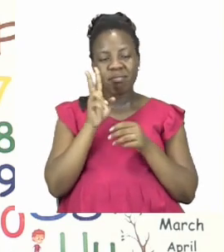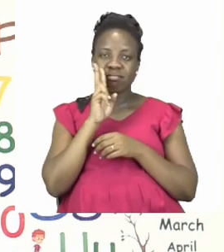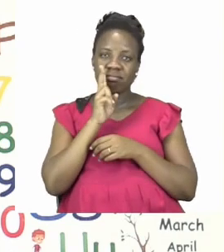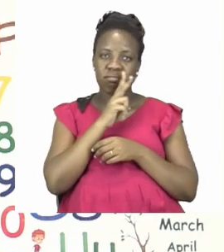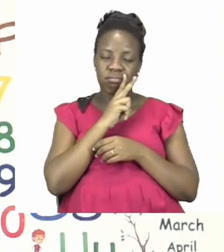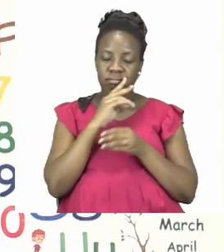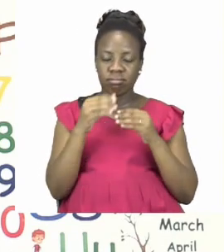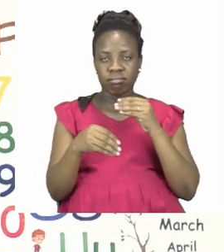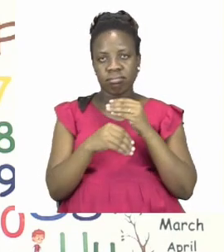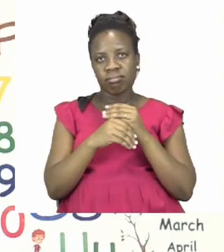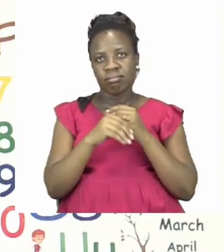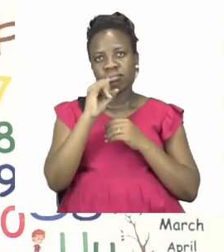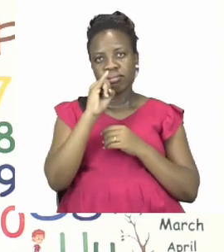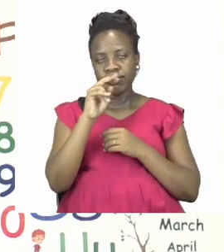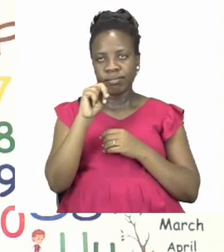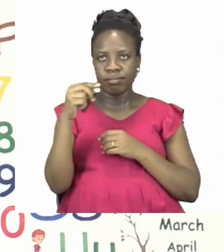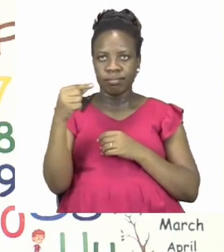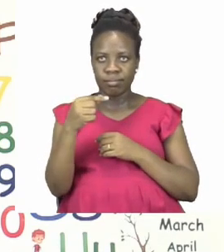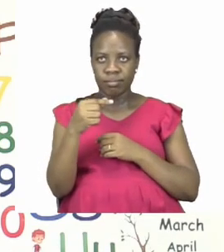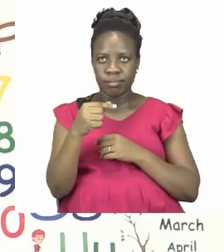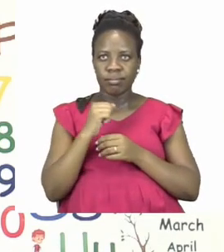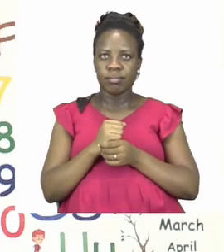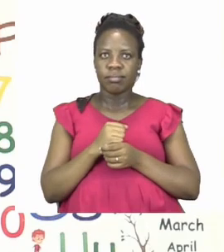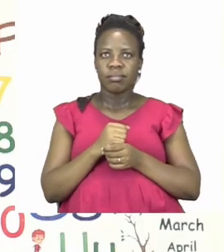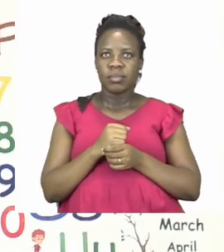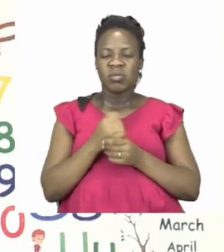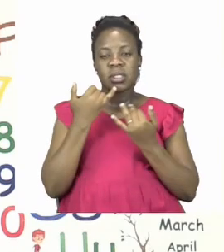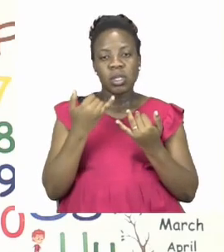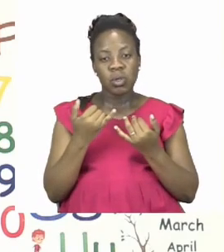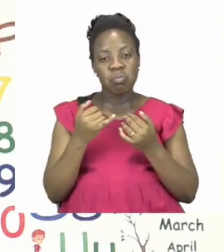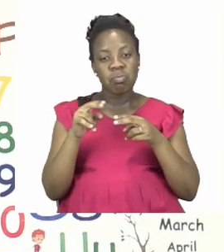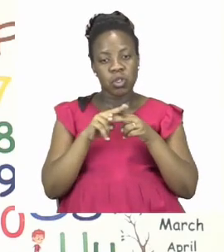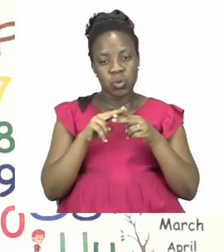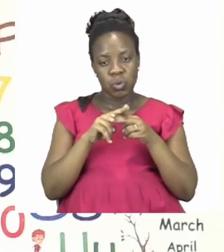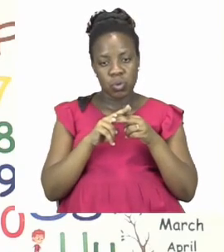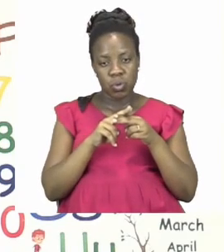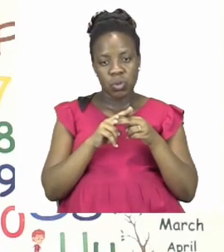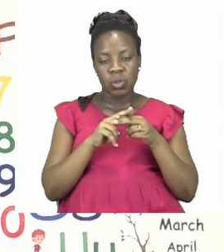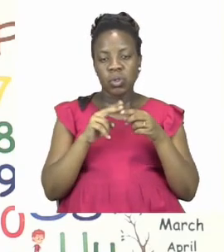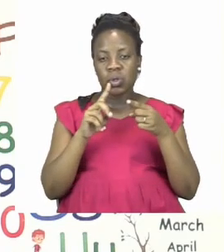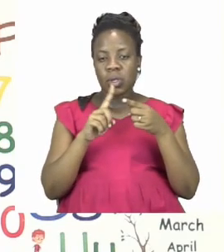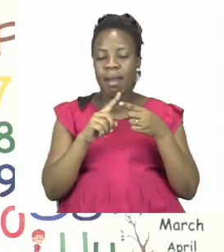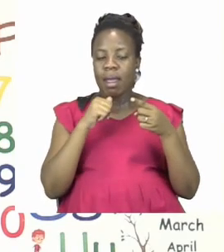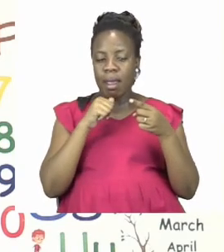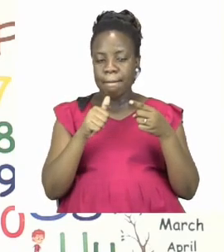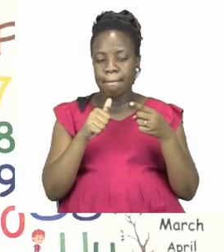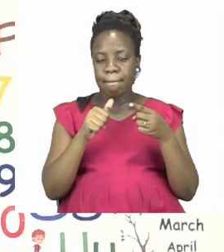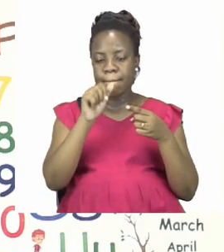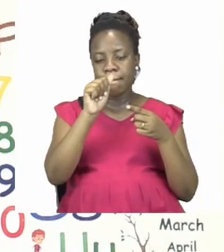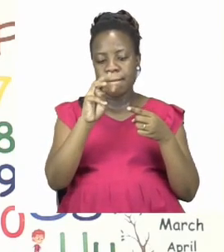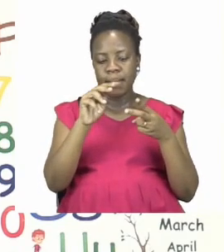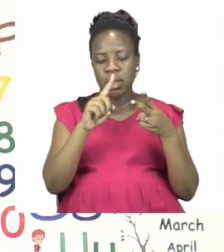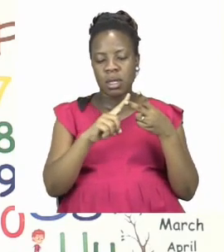to use is, are, or am to complete the sentence. Now, I know we have done this